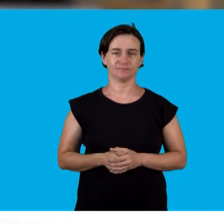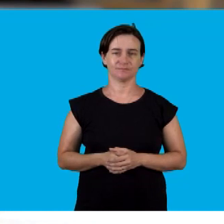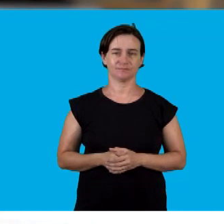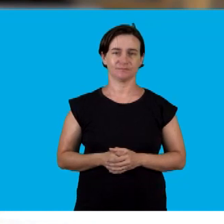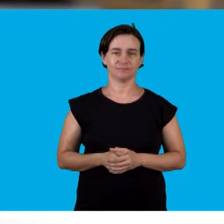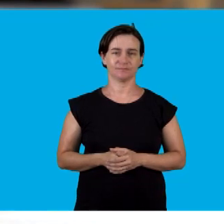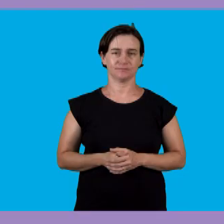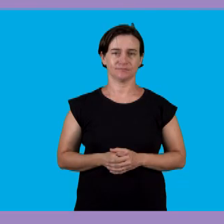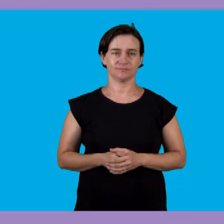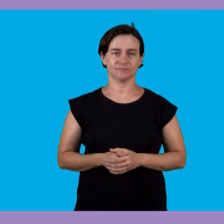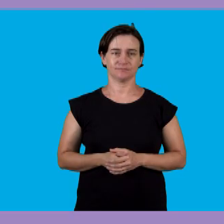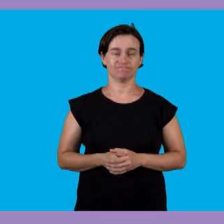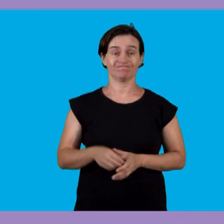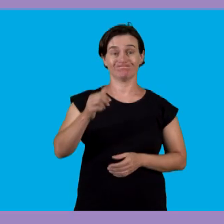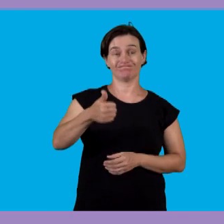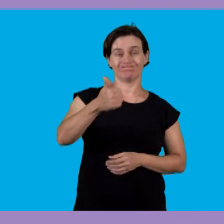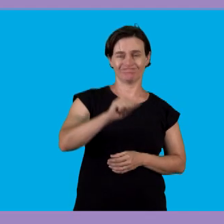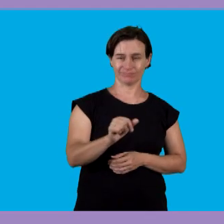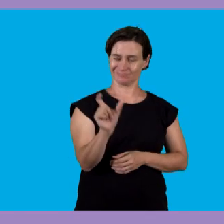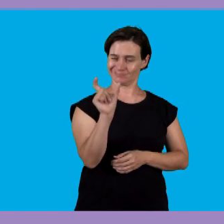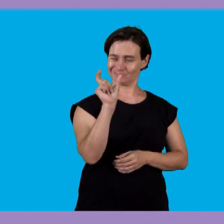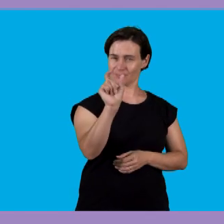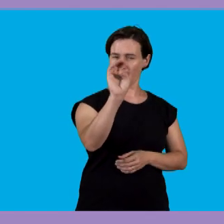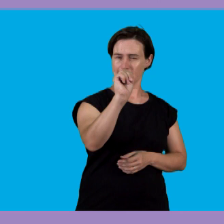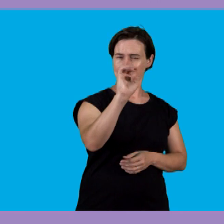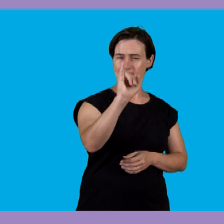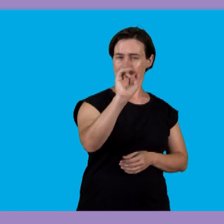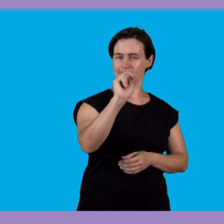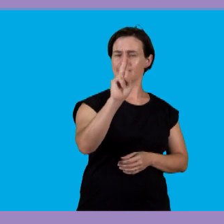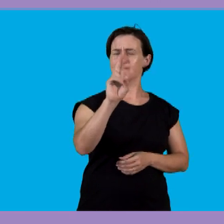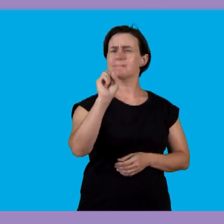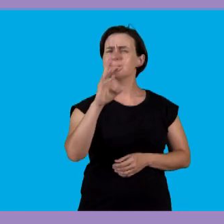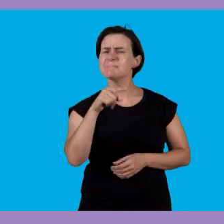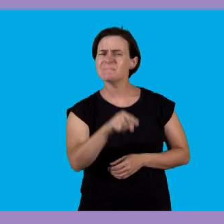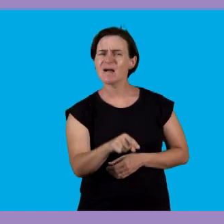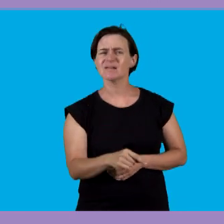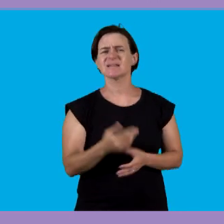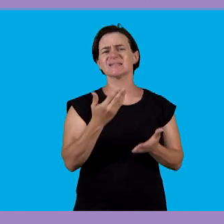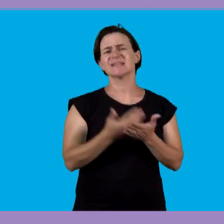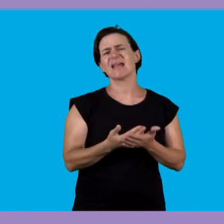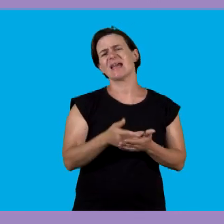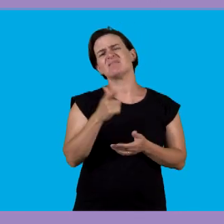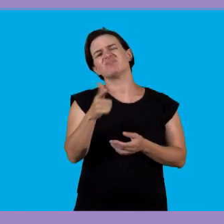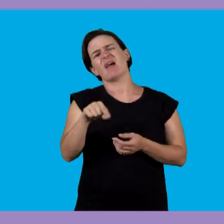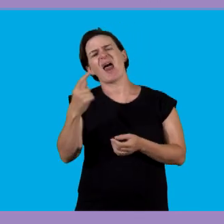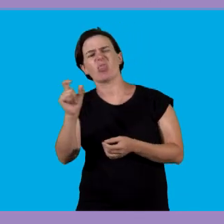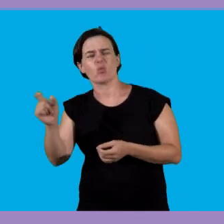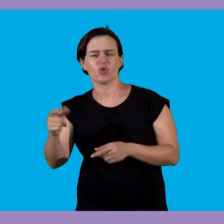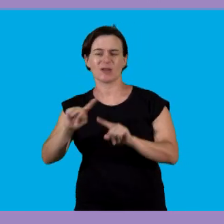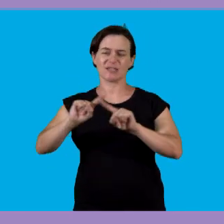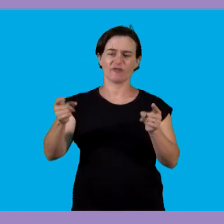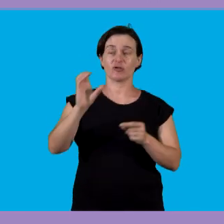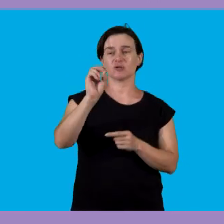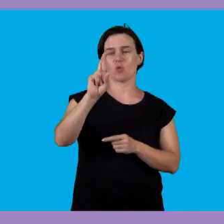yet. Then the minus operation can be used to represent words such as difference